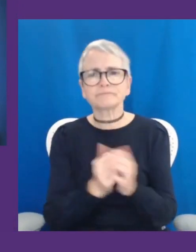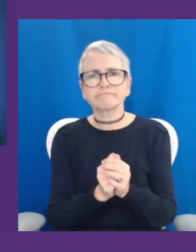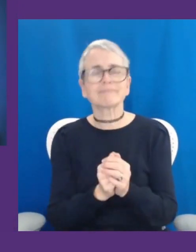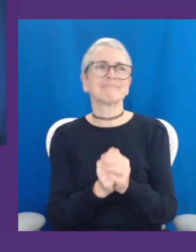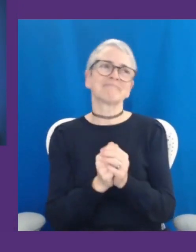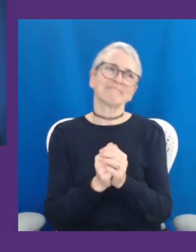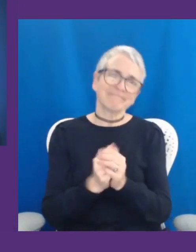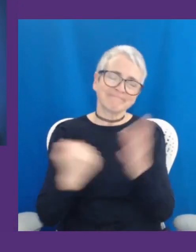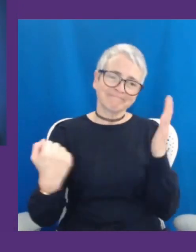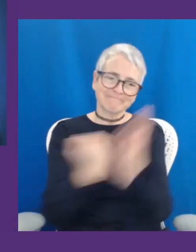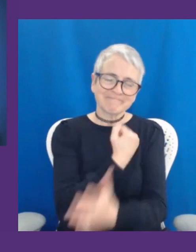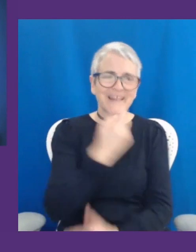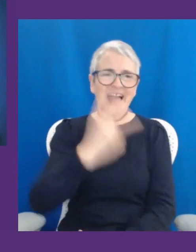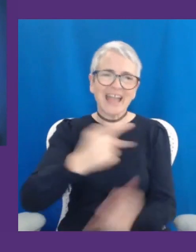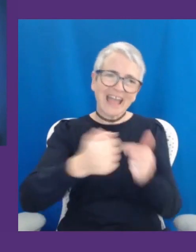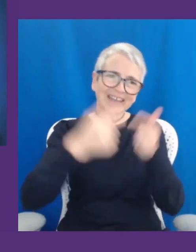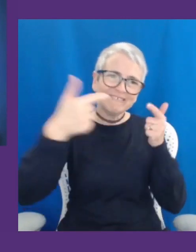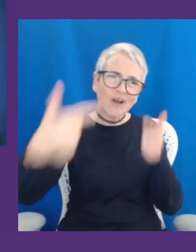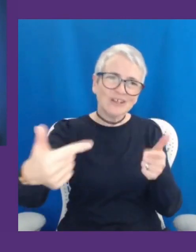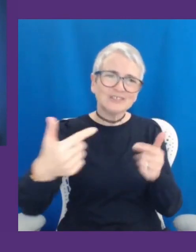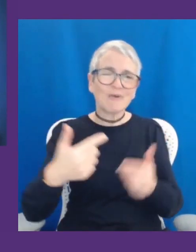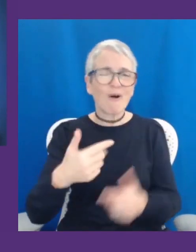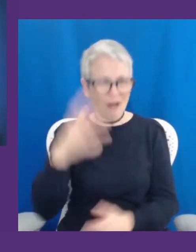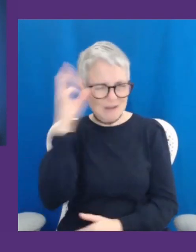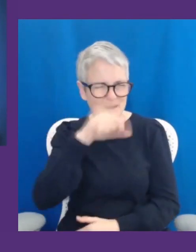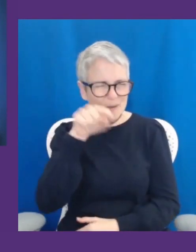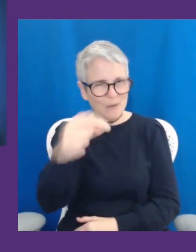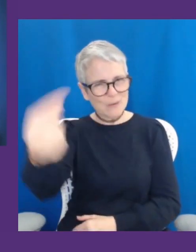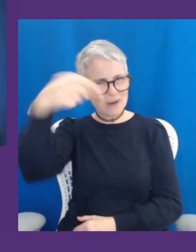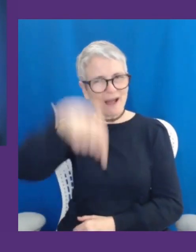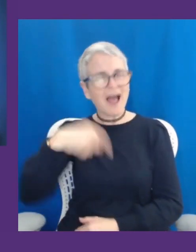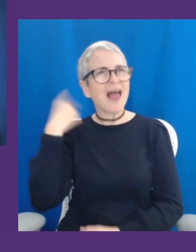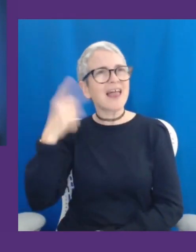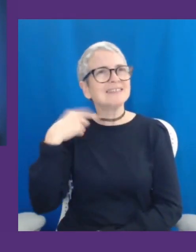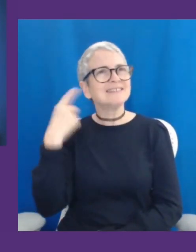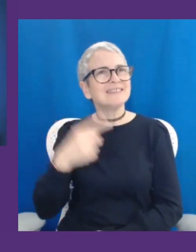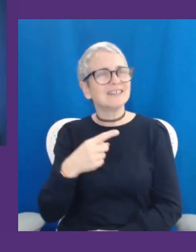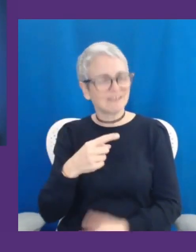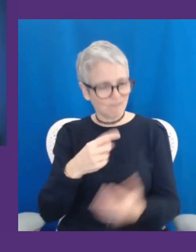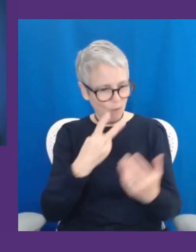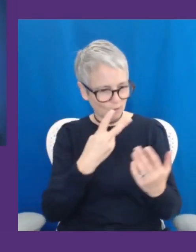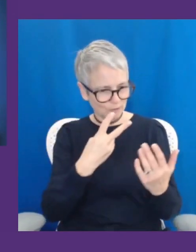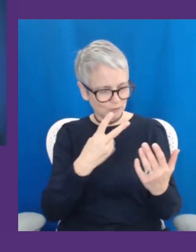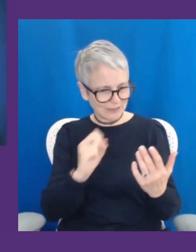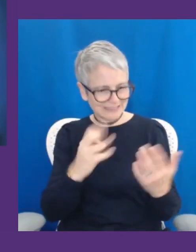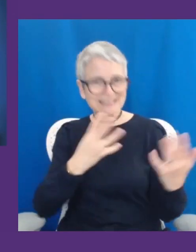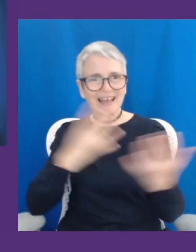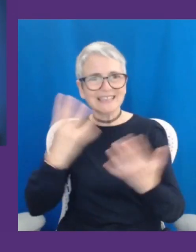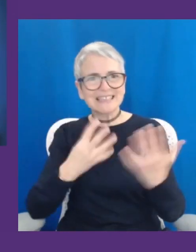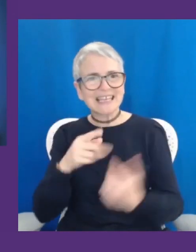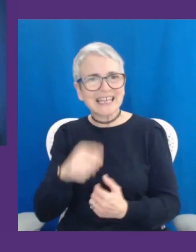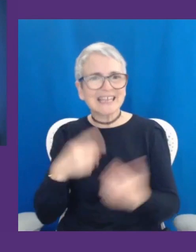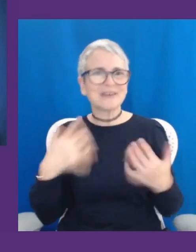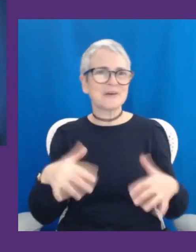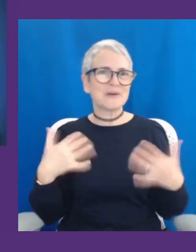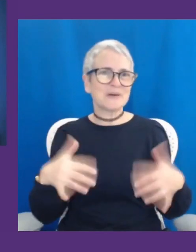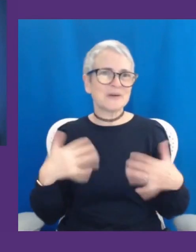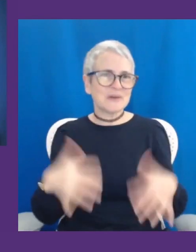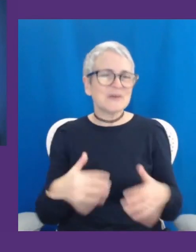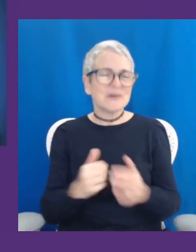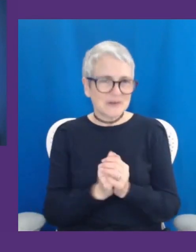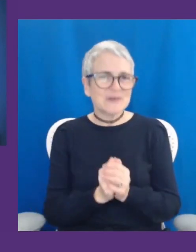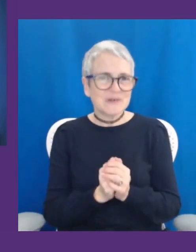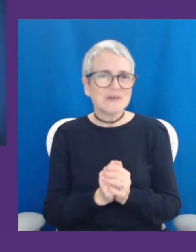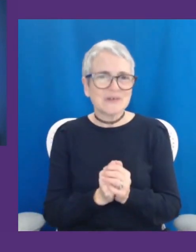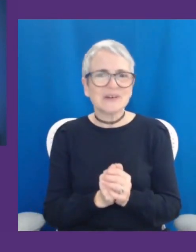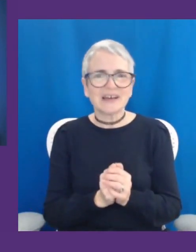sadly. We met when you came to London for TechShare Pro in 2019, which was just one of the highlights of what we've done with TechShare Pro,